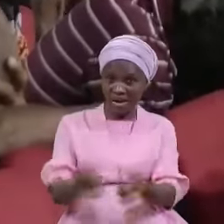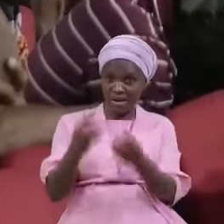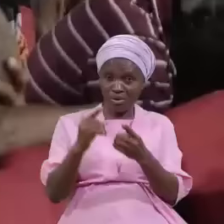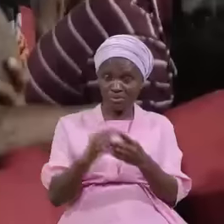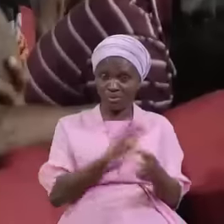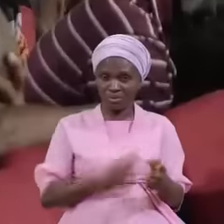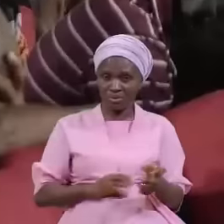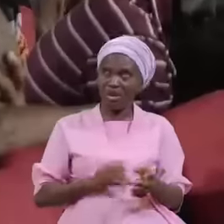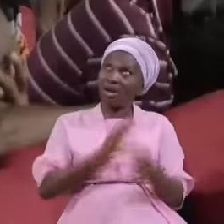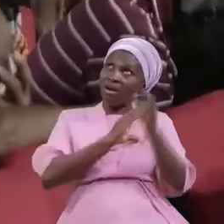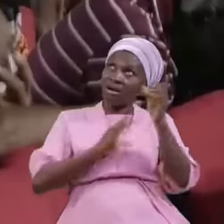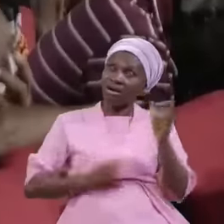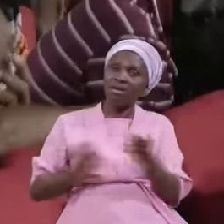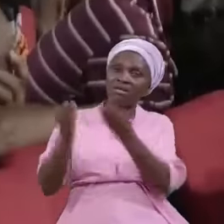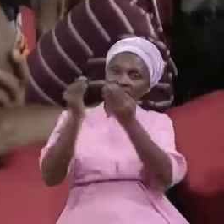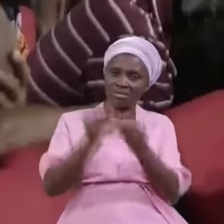him